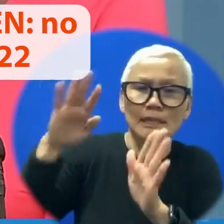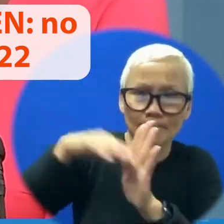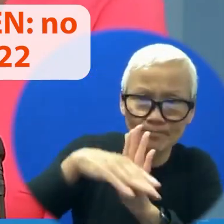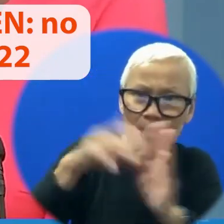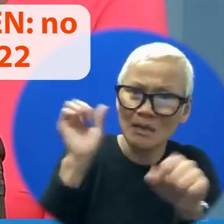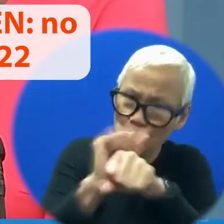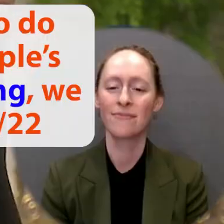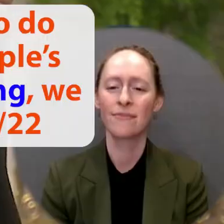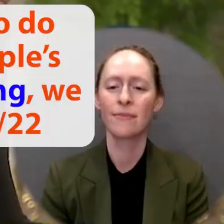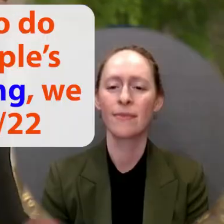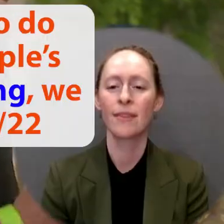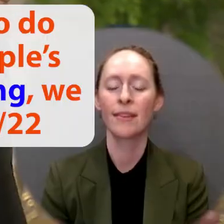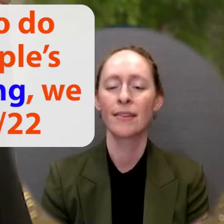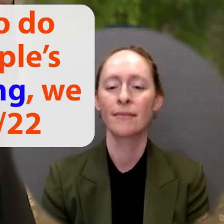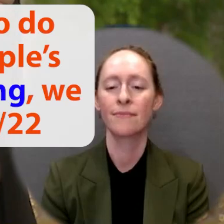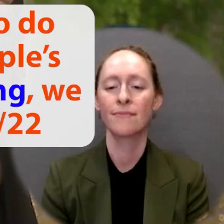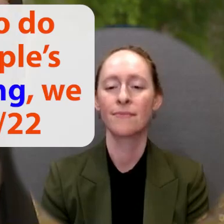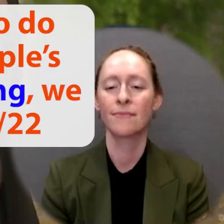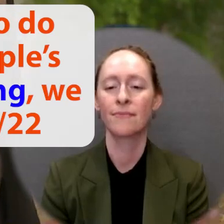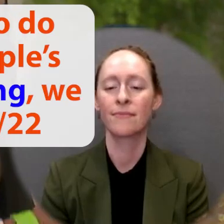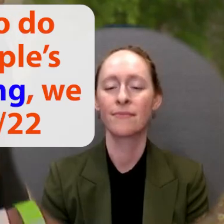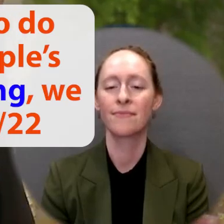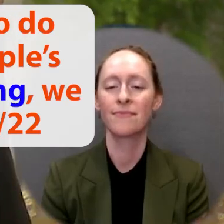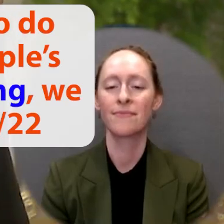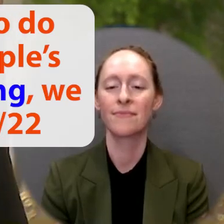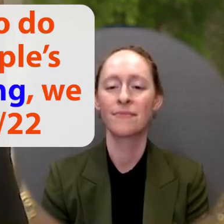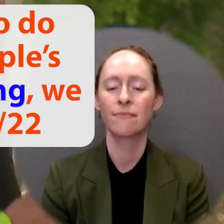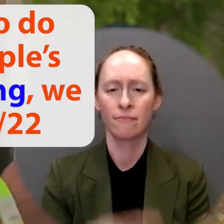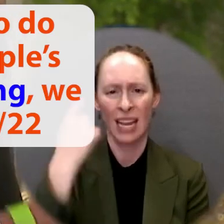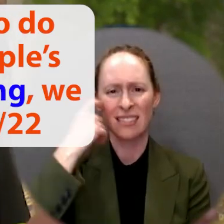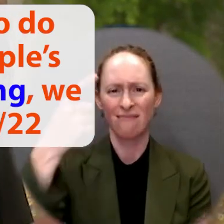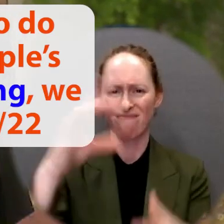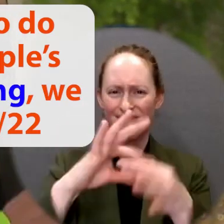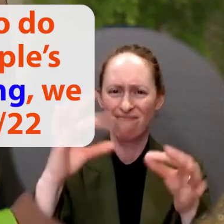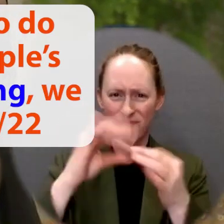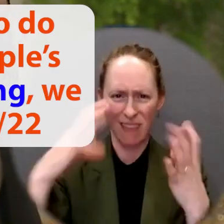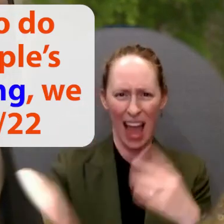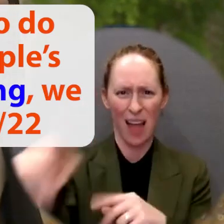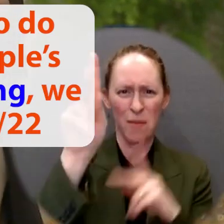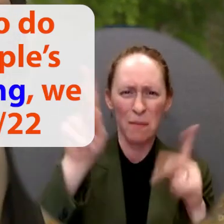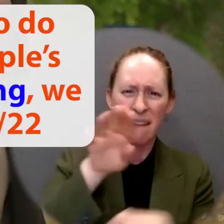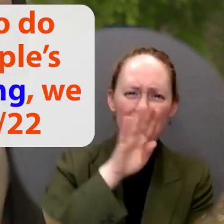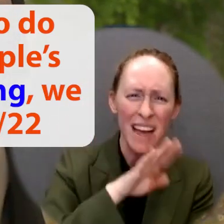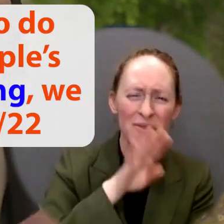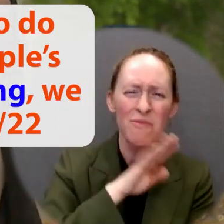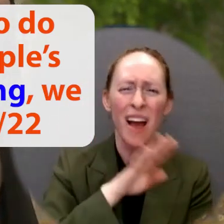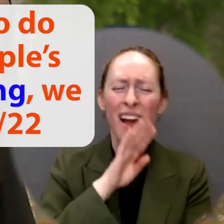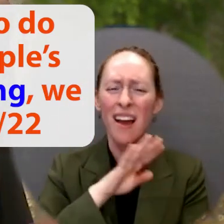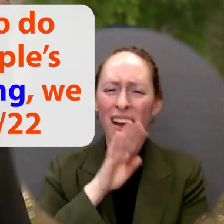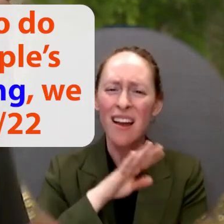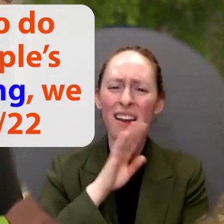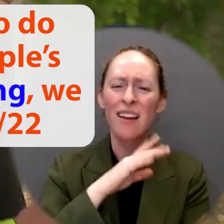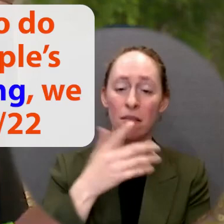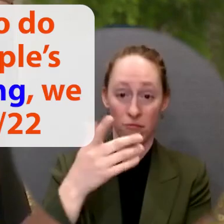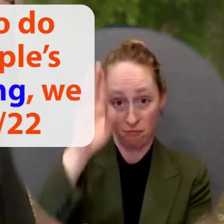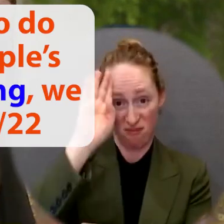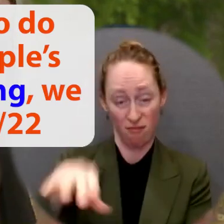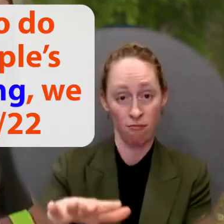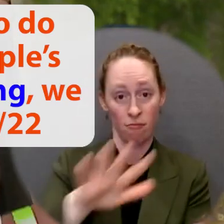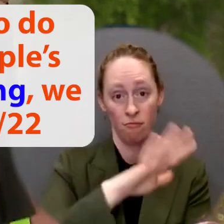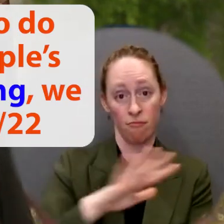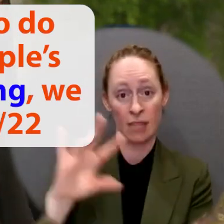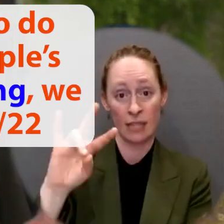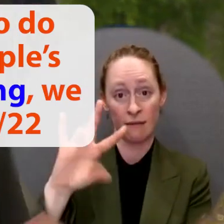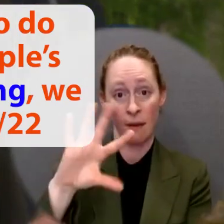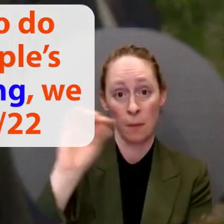things that he's done. You mentioned that Americans are frustrated, and in fact, 75% of voters say the country is heading into the wrong direction